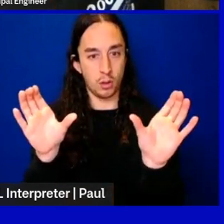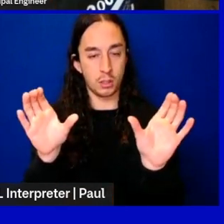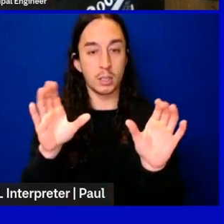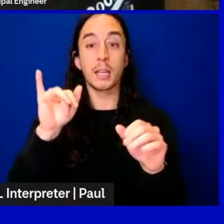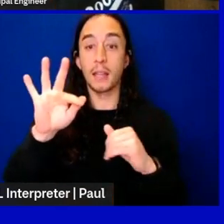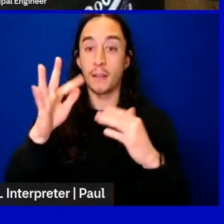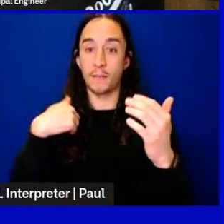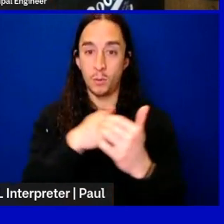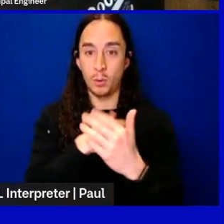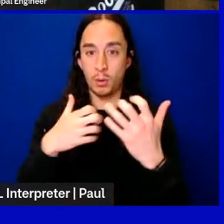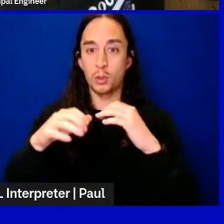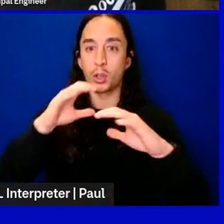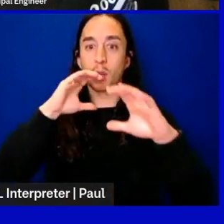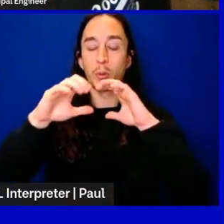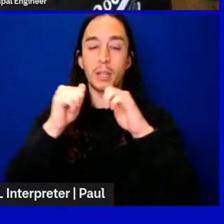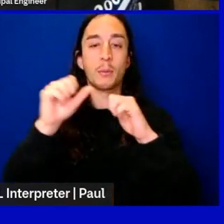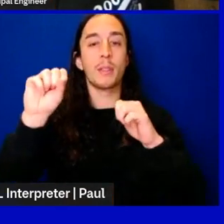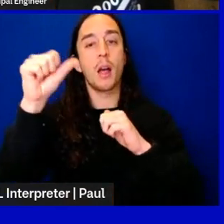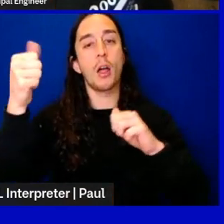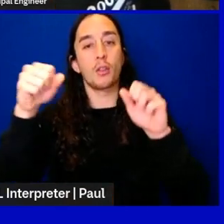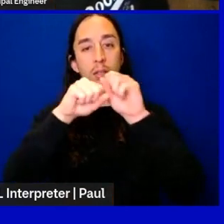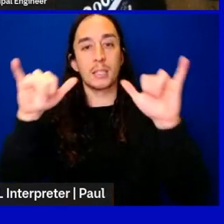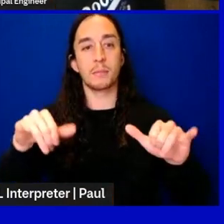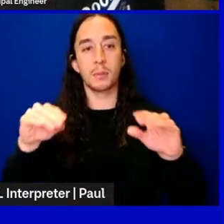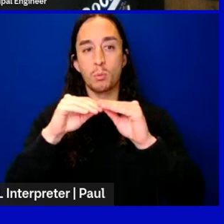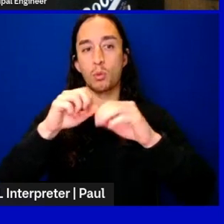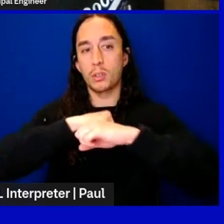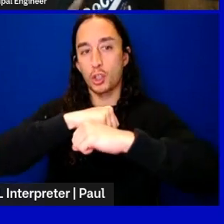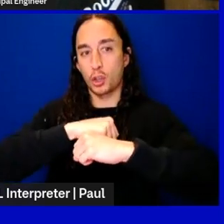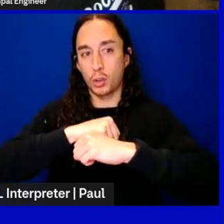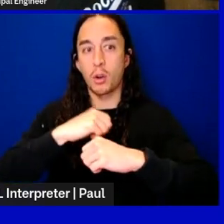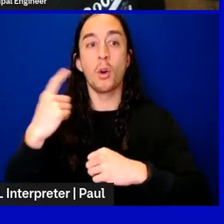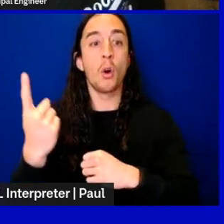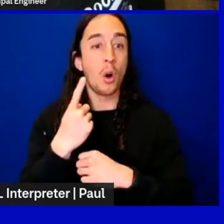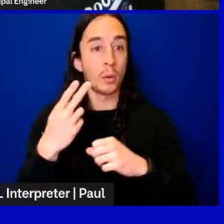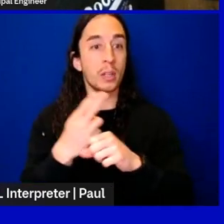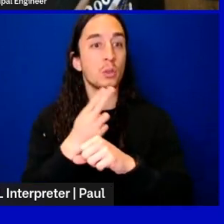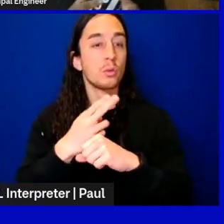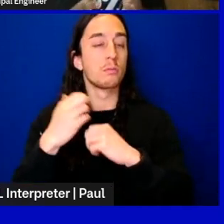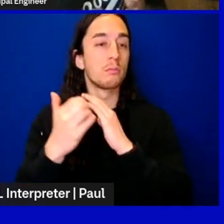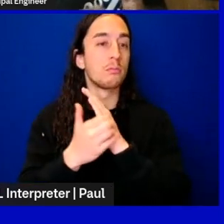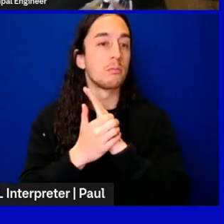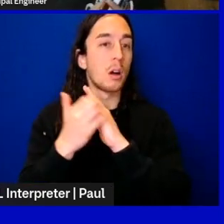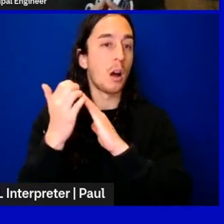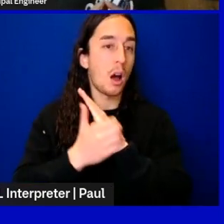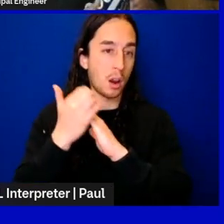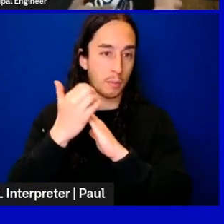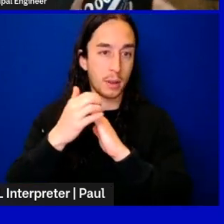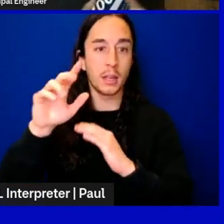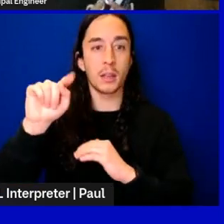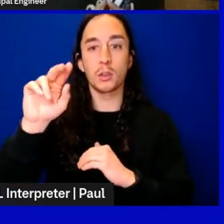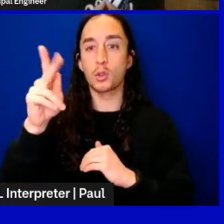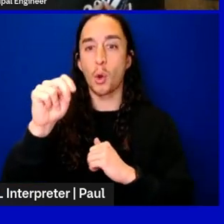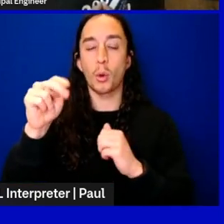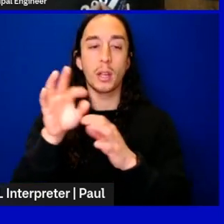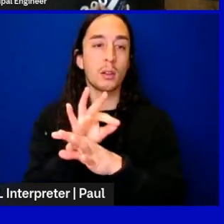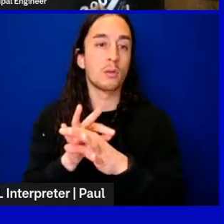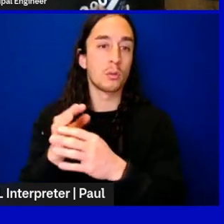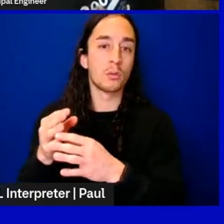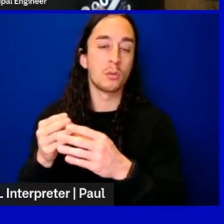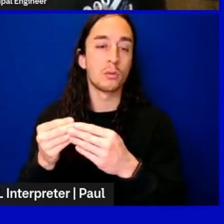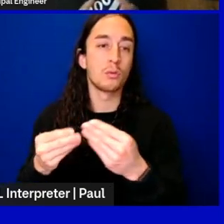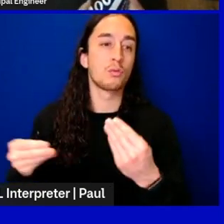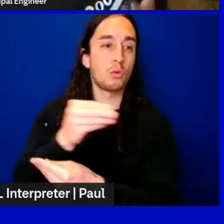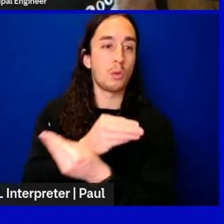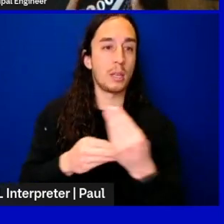to other systems securely. Then we should always use of the token rotations. You should always automate the